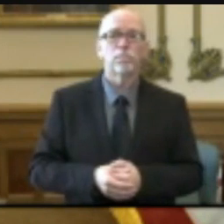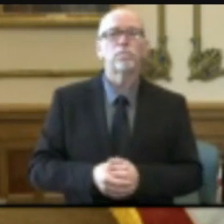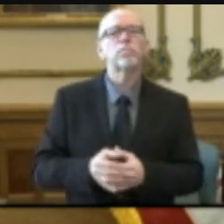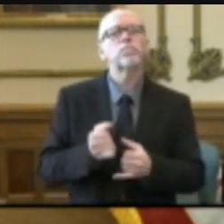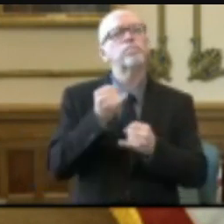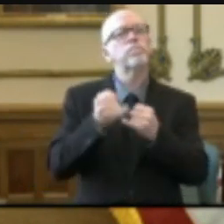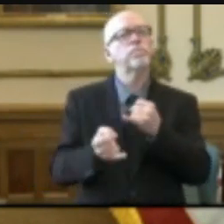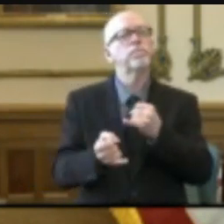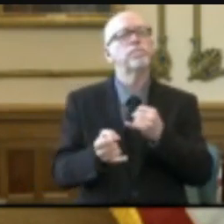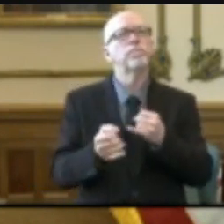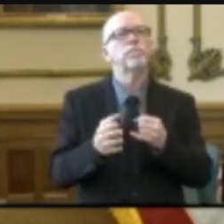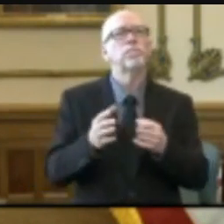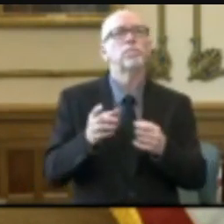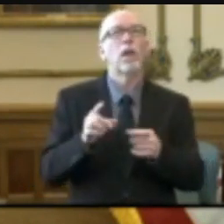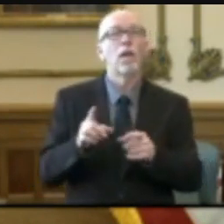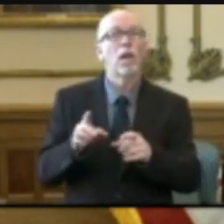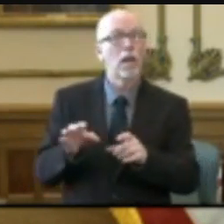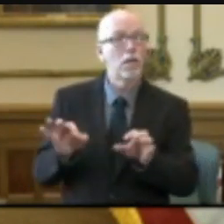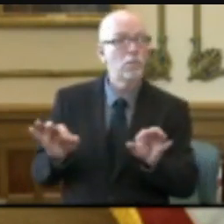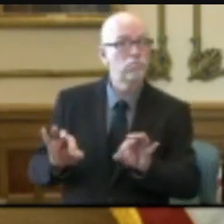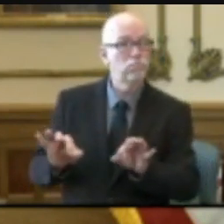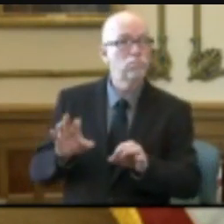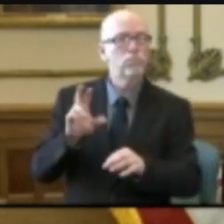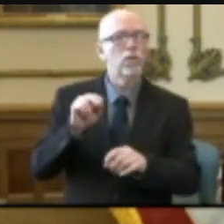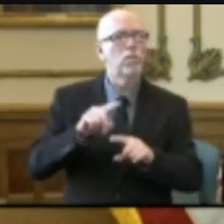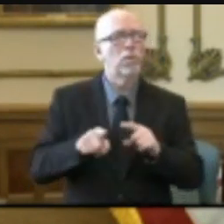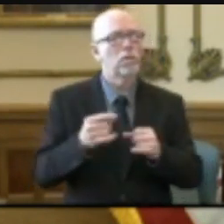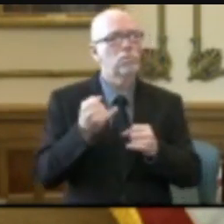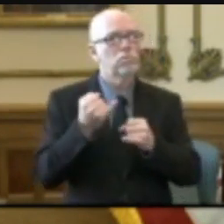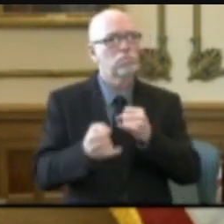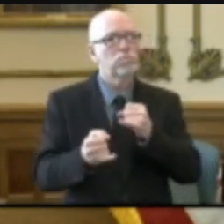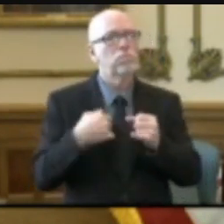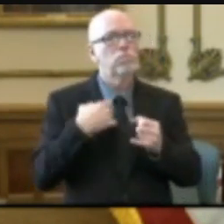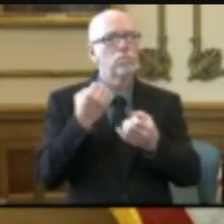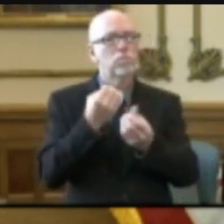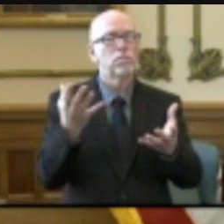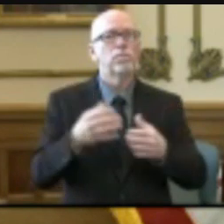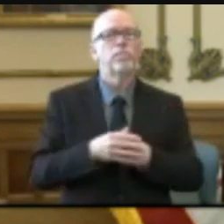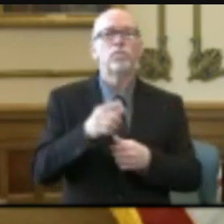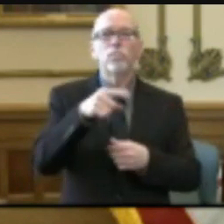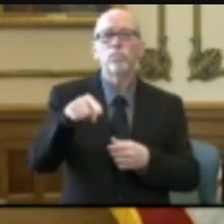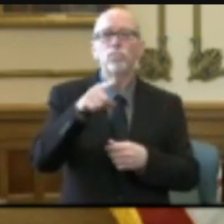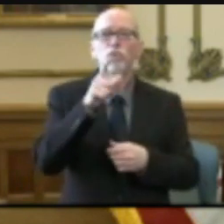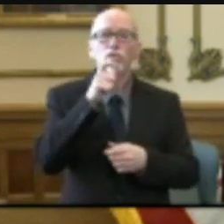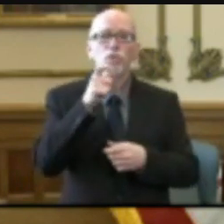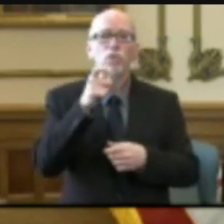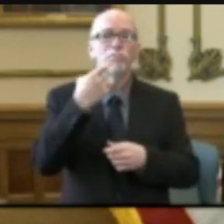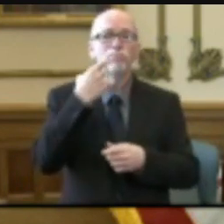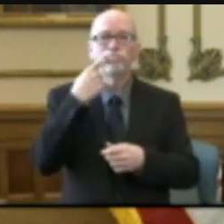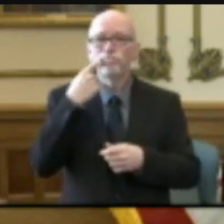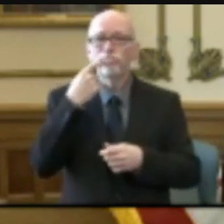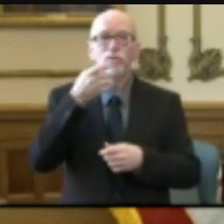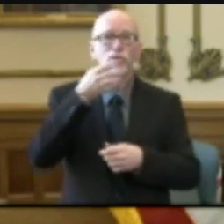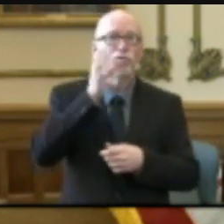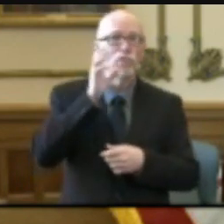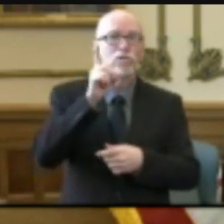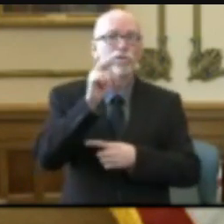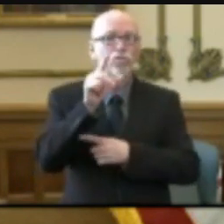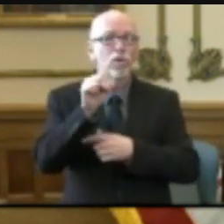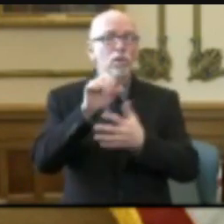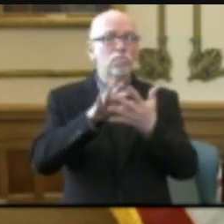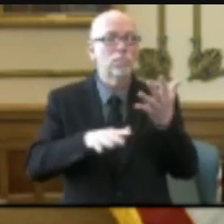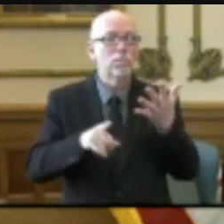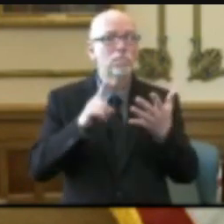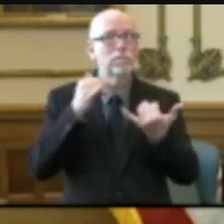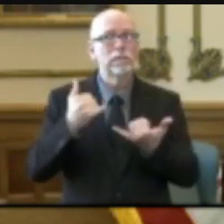Finally, and not at all without our notice, for those with substance use disorder, this can be an especially scary